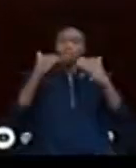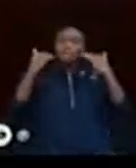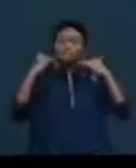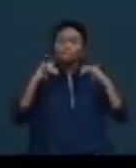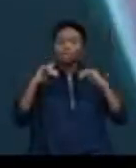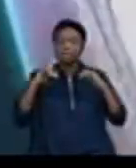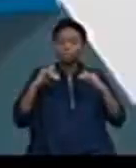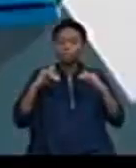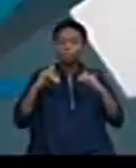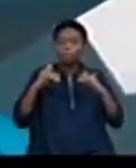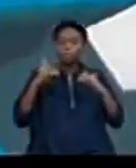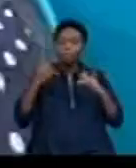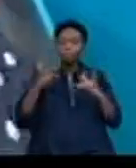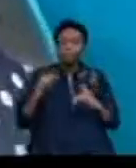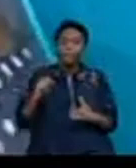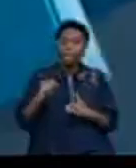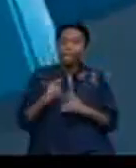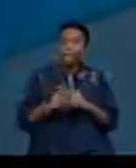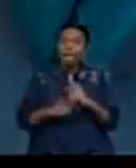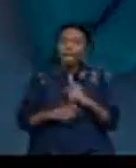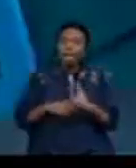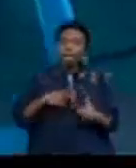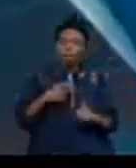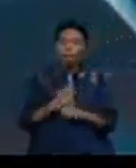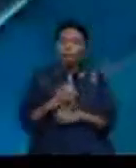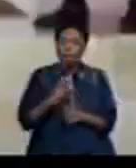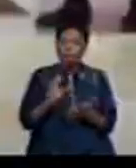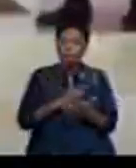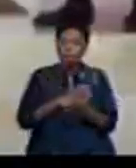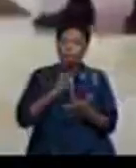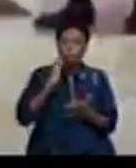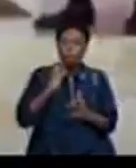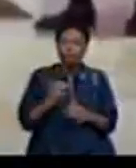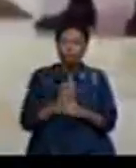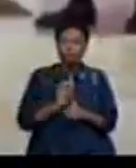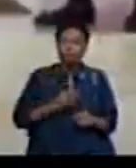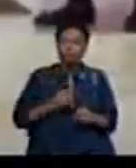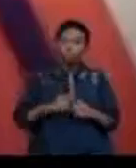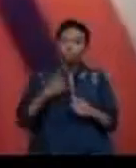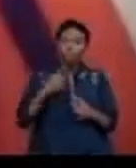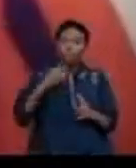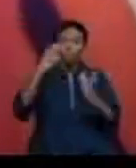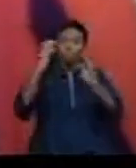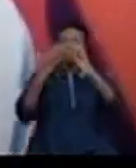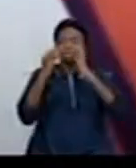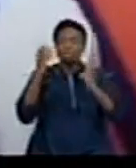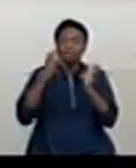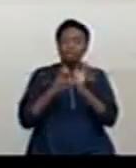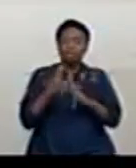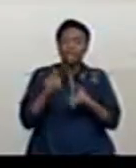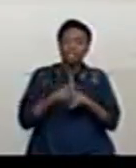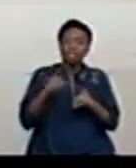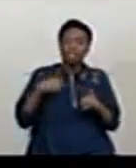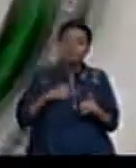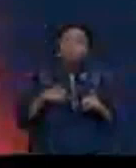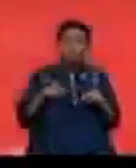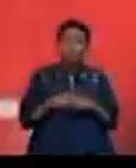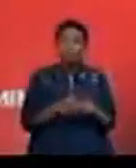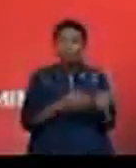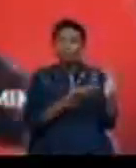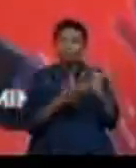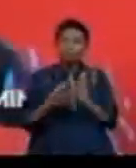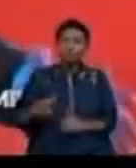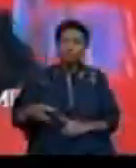rejuvenated global choir will take you to the presence of Jesus in grand style. As we also bring you special guest